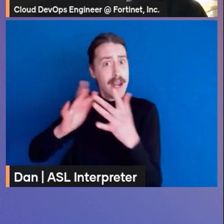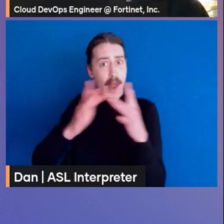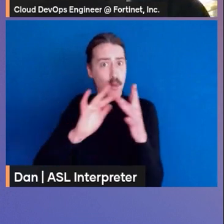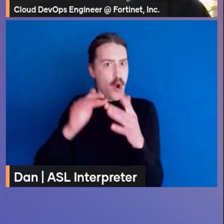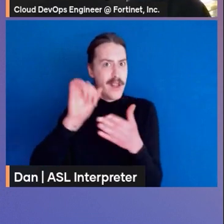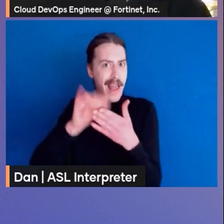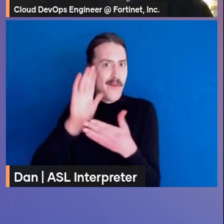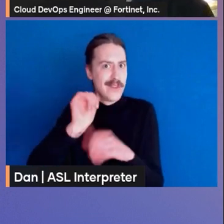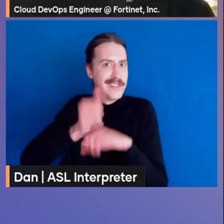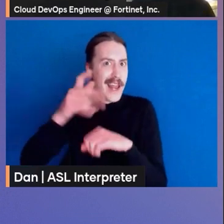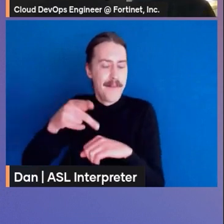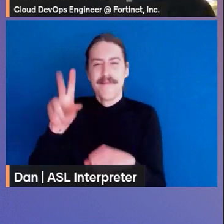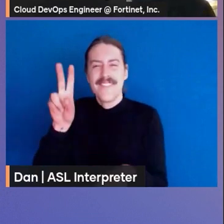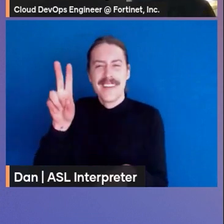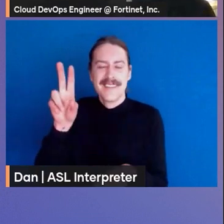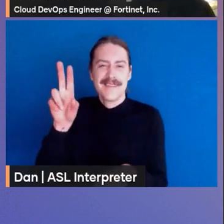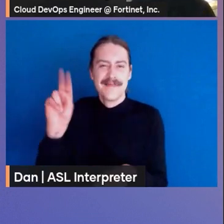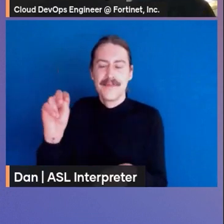virtual network